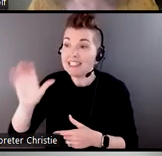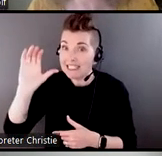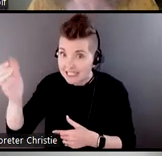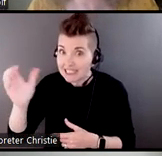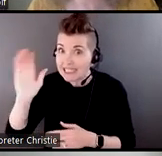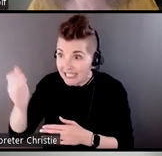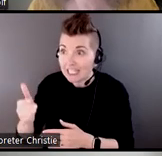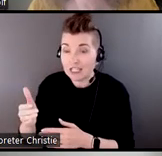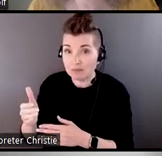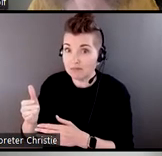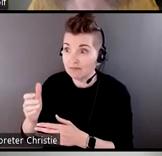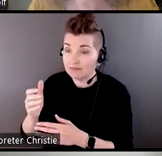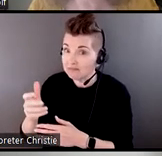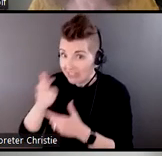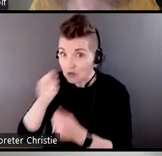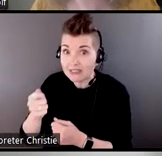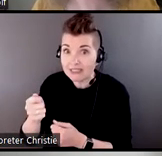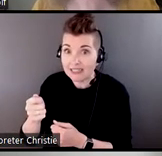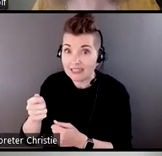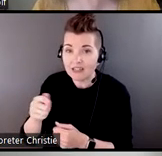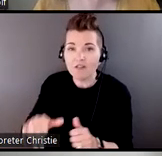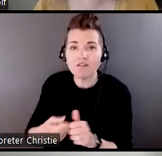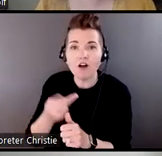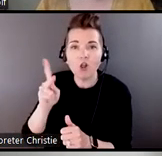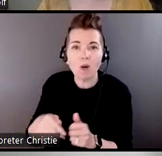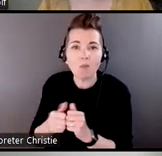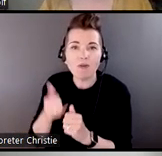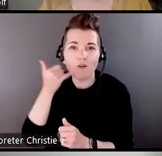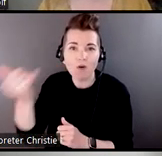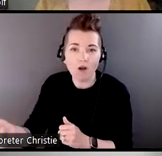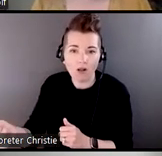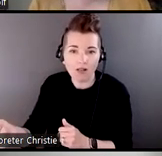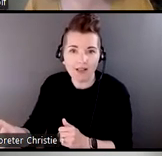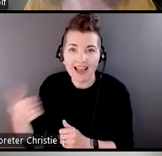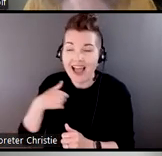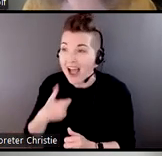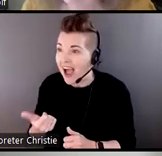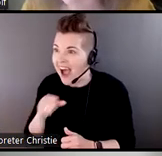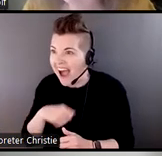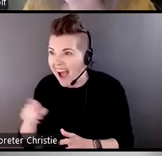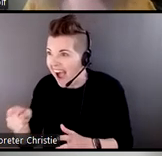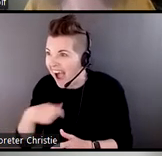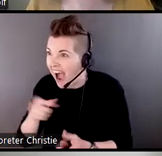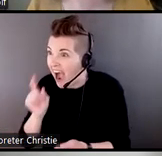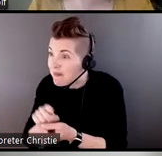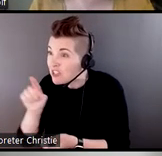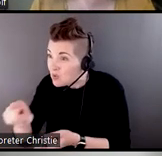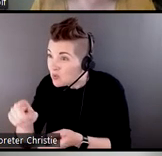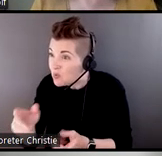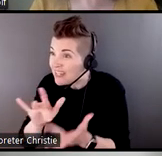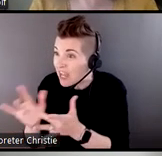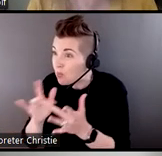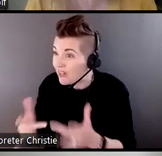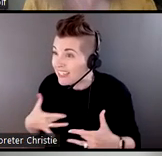up with a phone call. And I'll say, I love talking to you the other night at the networking event, just wondering, are any questions I can answer? Anything you were left